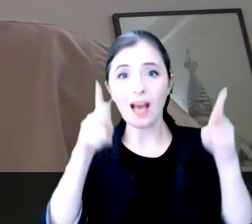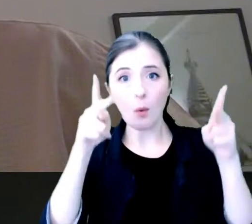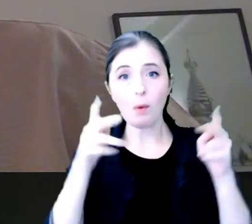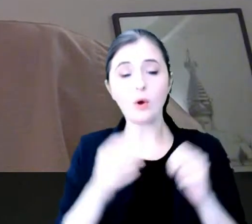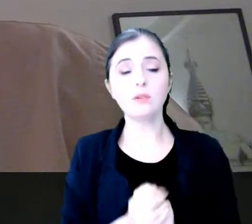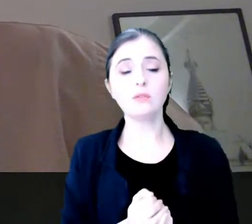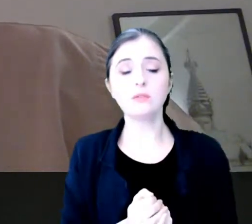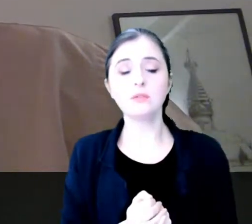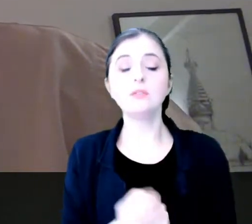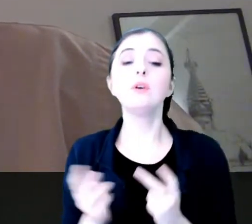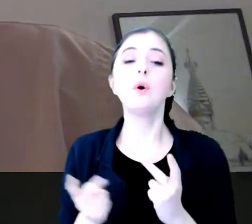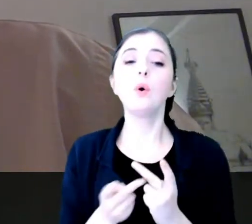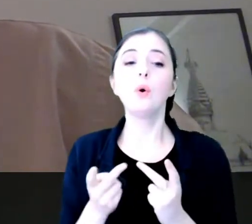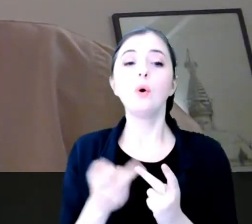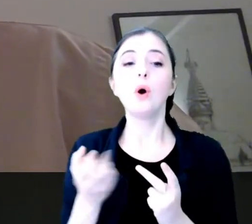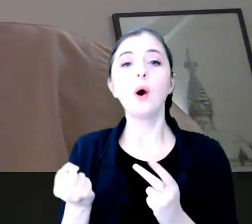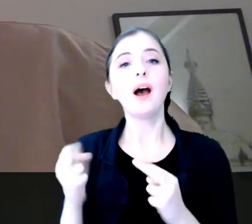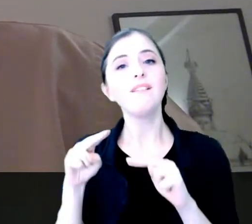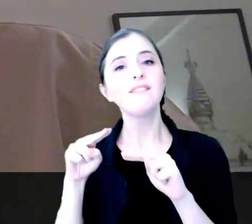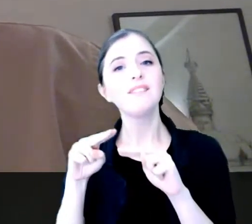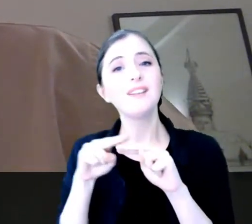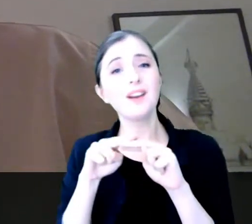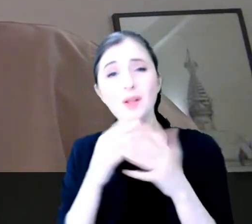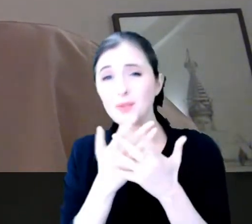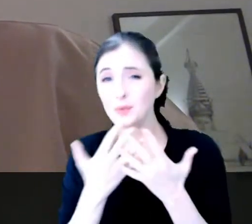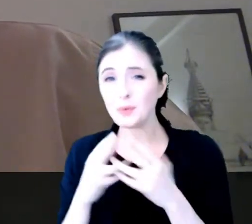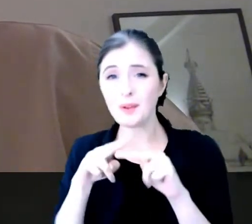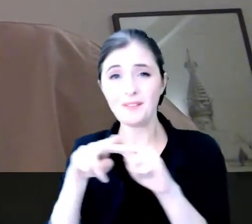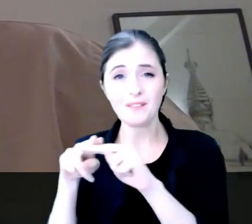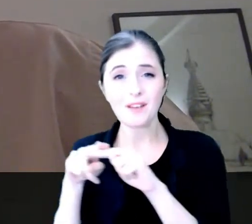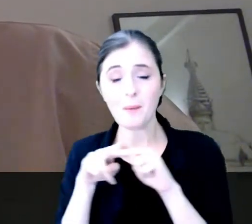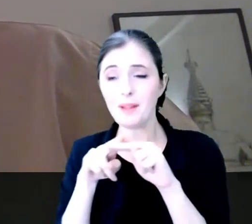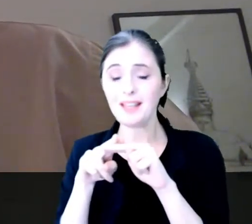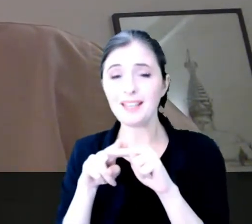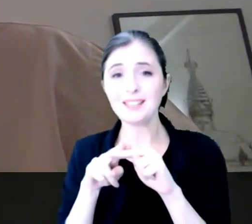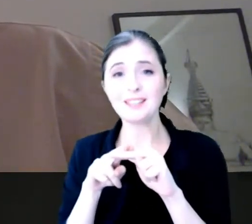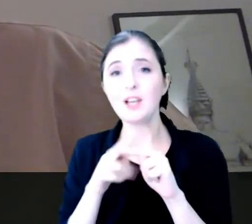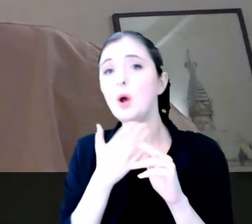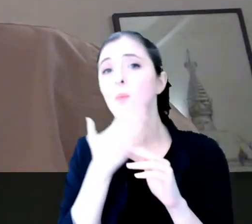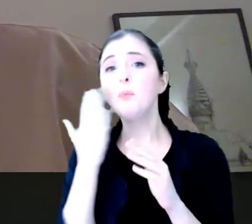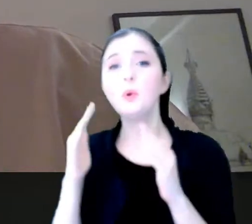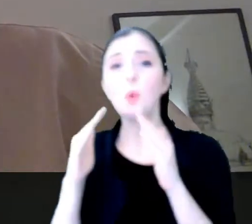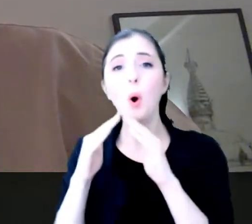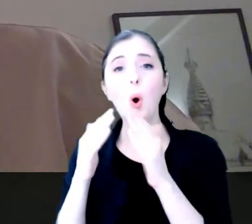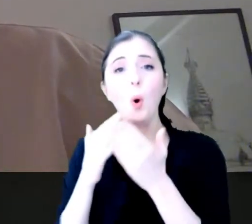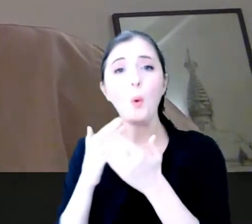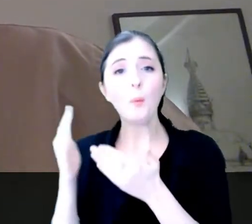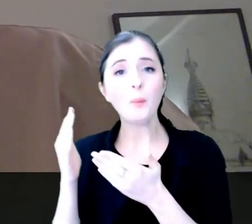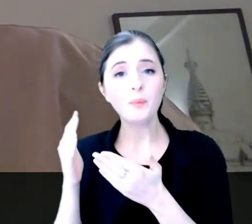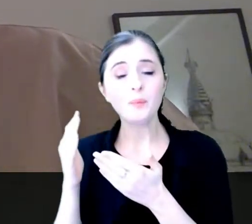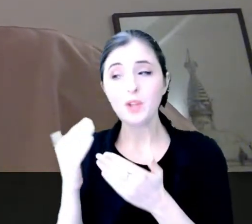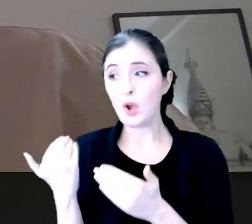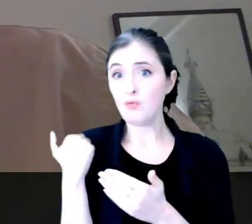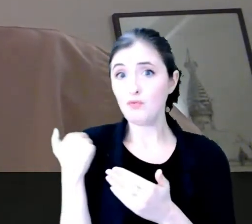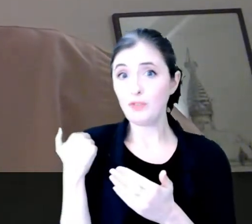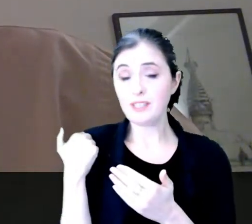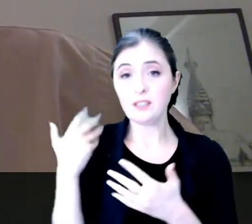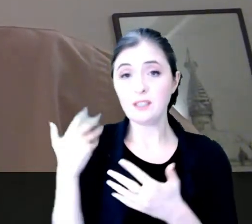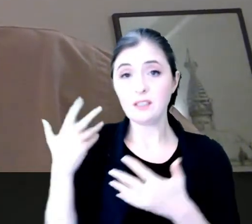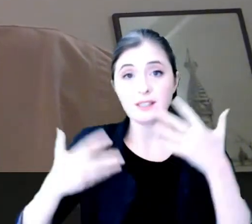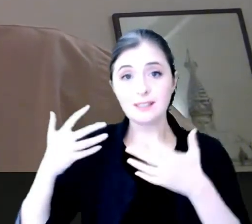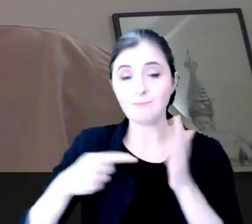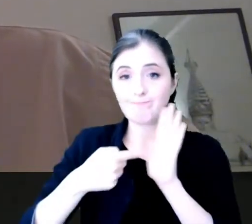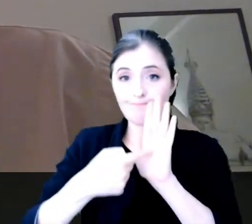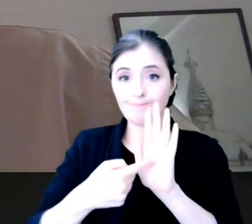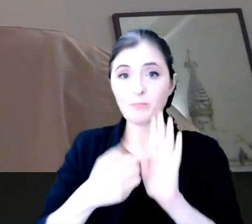families that are homeless. It's not just rough sleepers. The most recent statistics suggest there's about 59,000 households